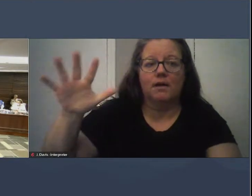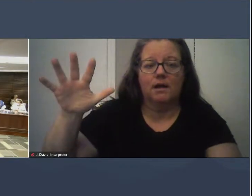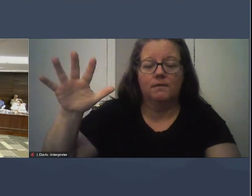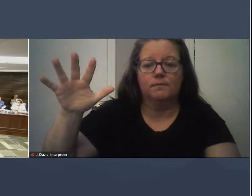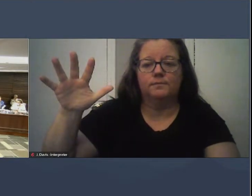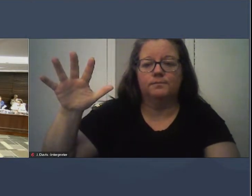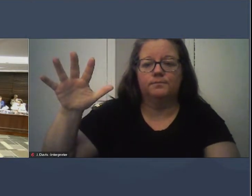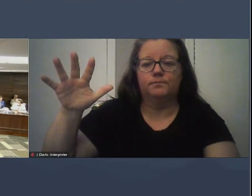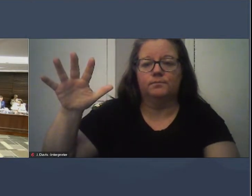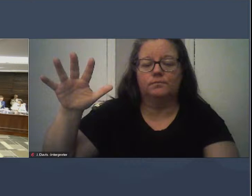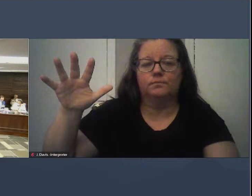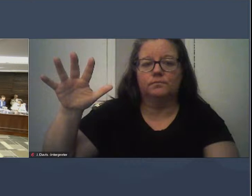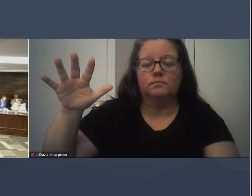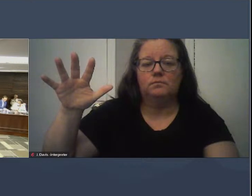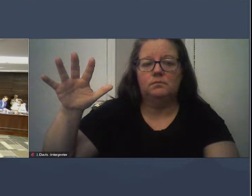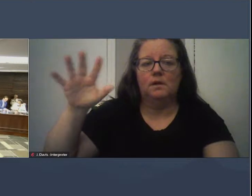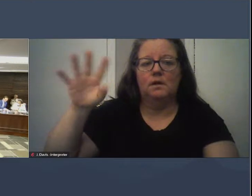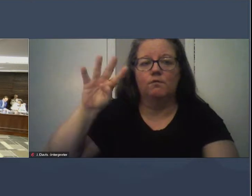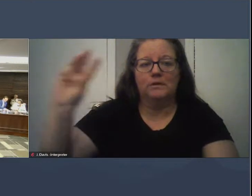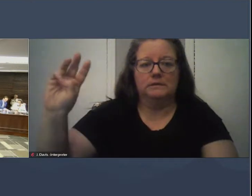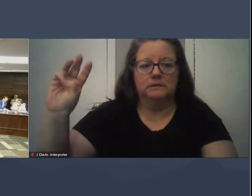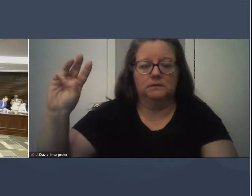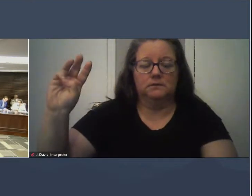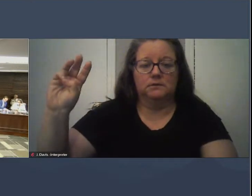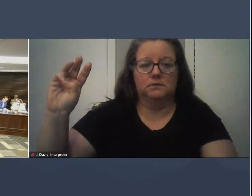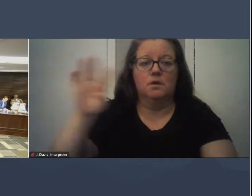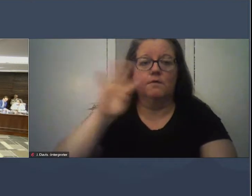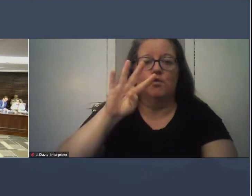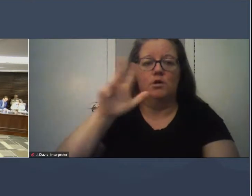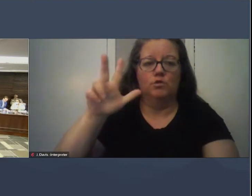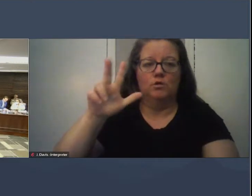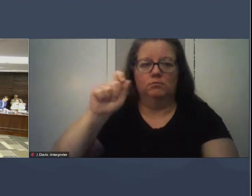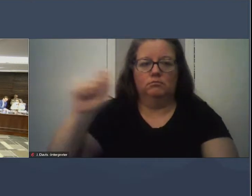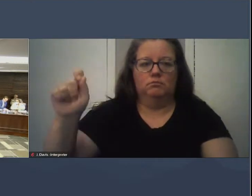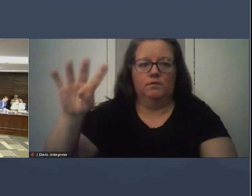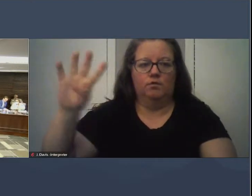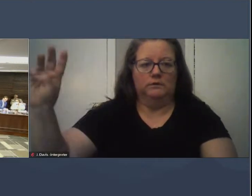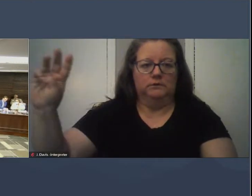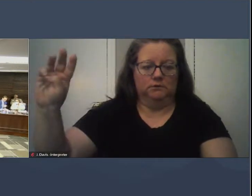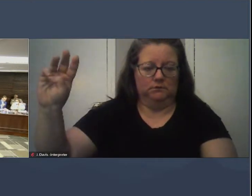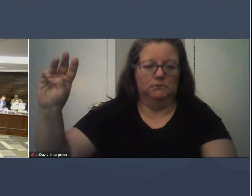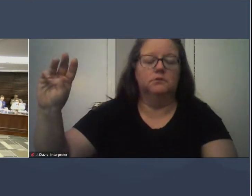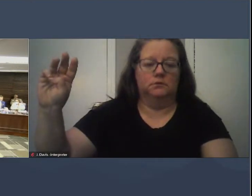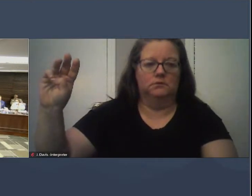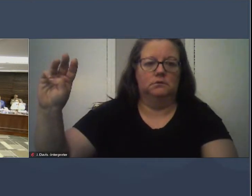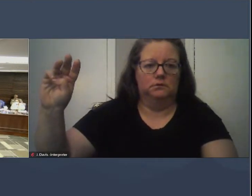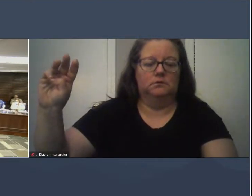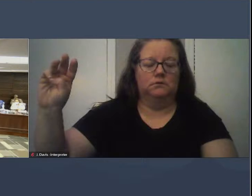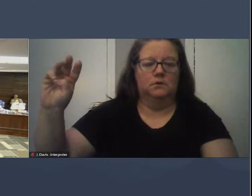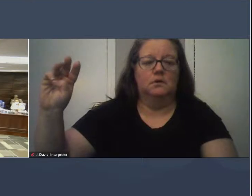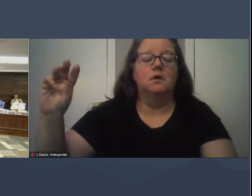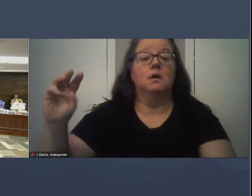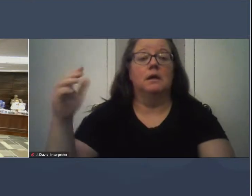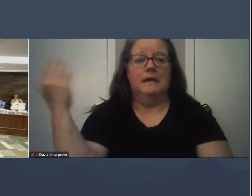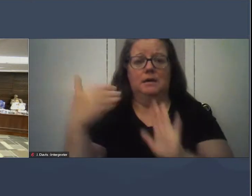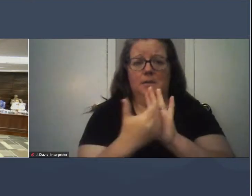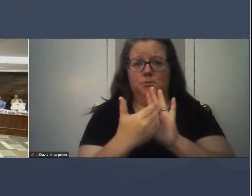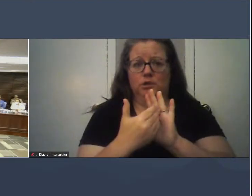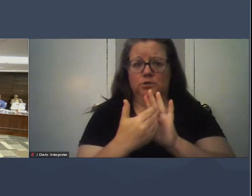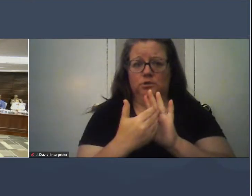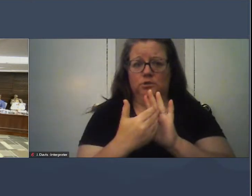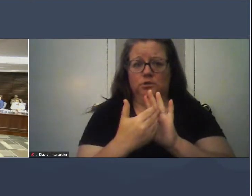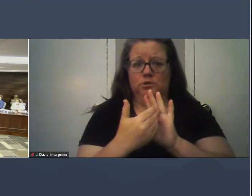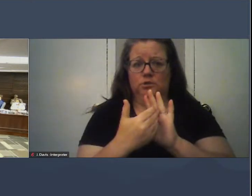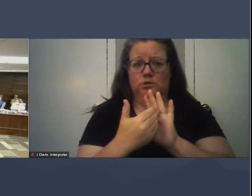45, and 46. To repeat, 43 through 46. Without objections, any other business